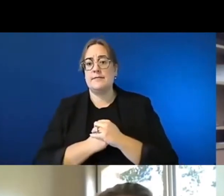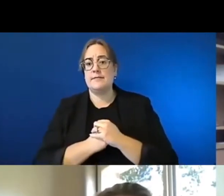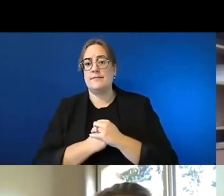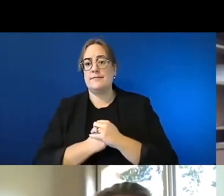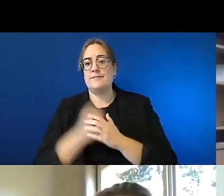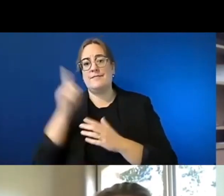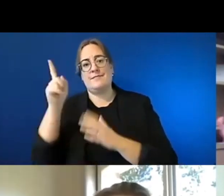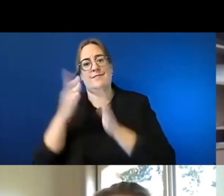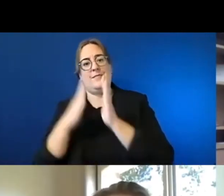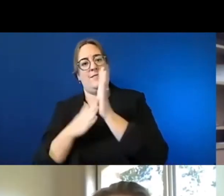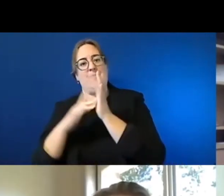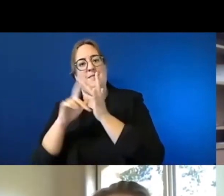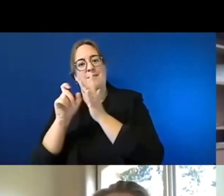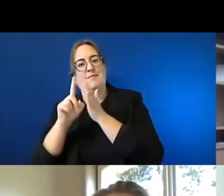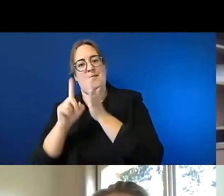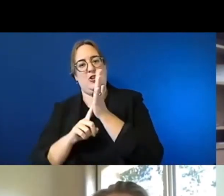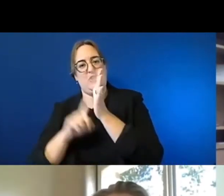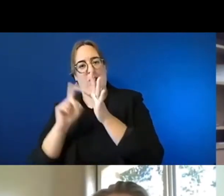Sure, I can answer that if you like.